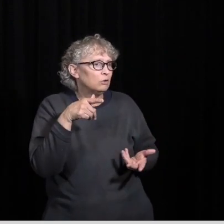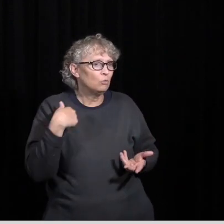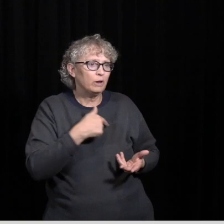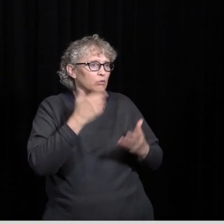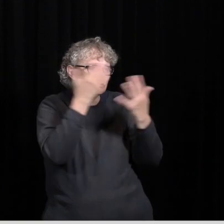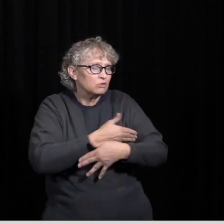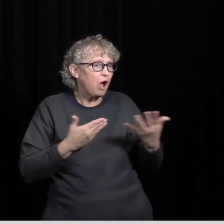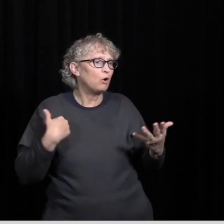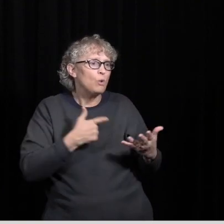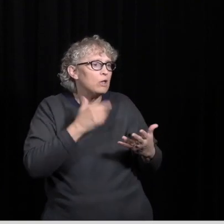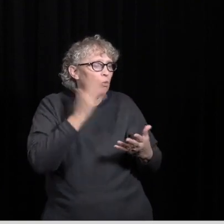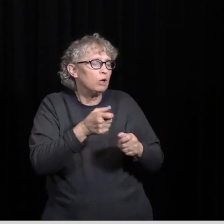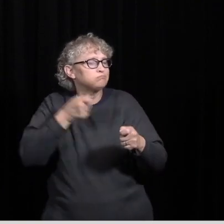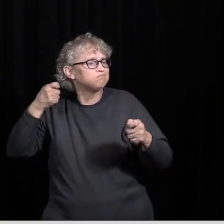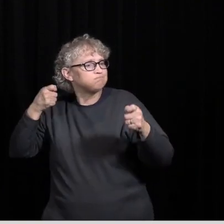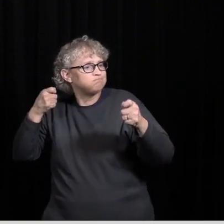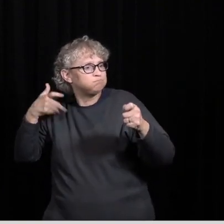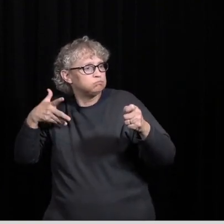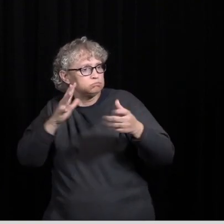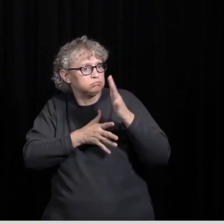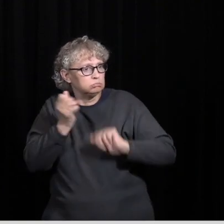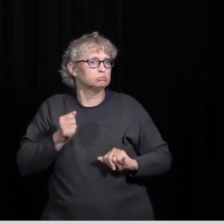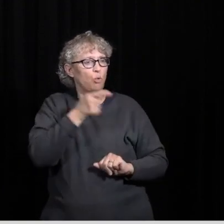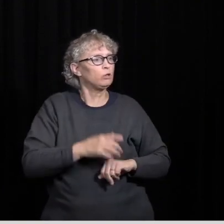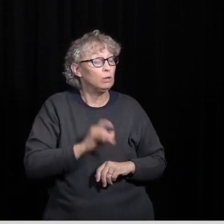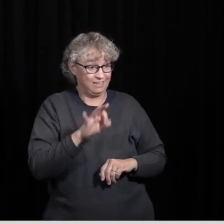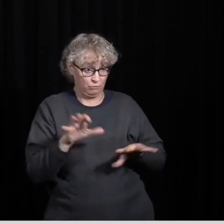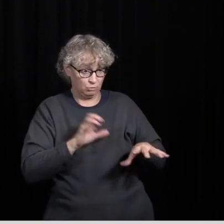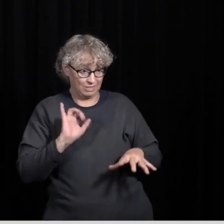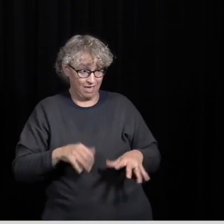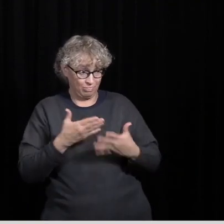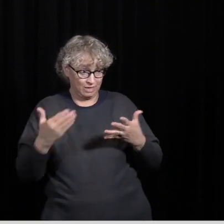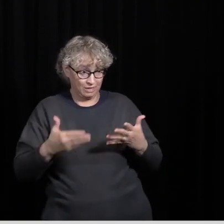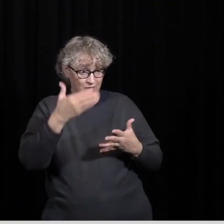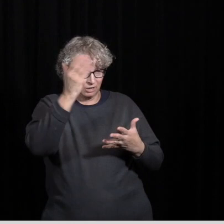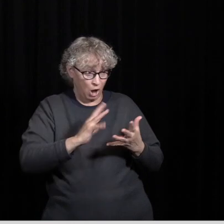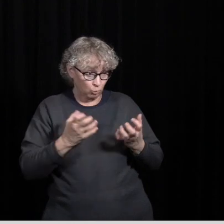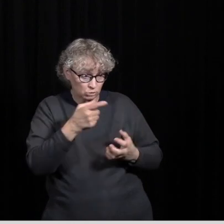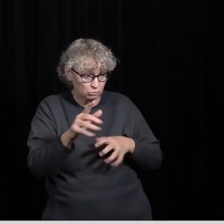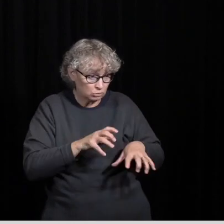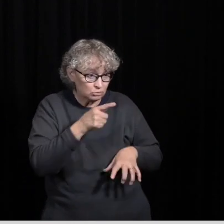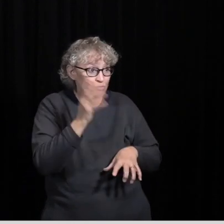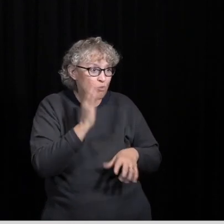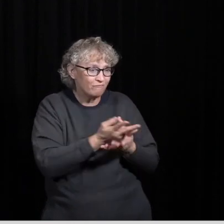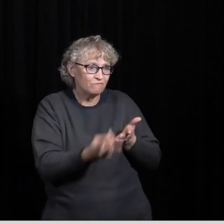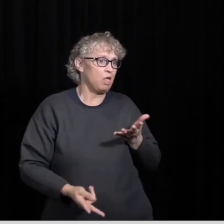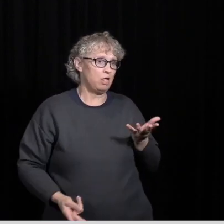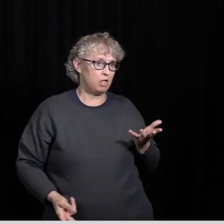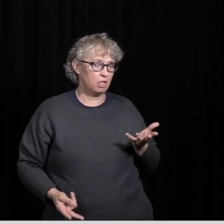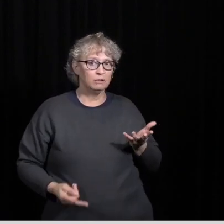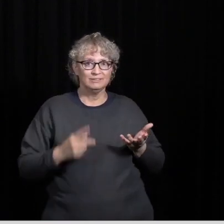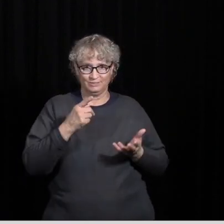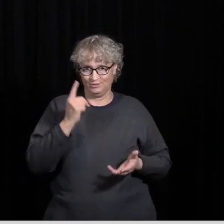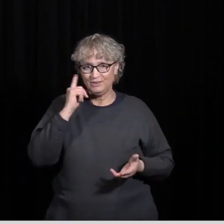to see us, and we're pulling back our bow, and we're going to absolutely destroy you. If you do this thing you think God wants you to do, you're going to fail.